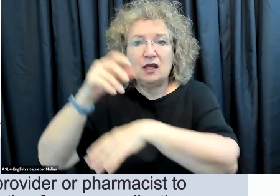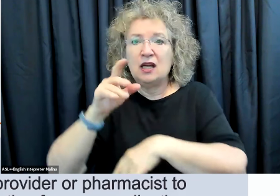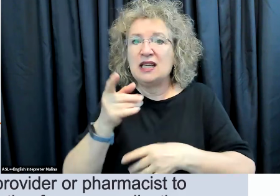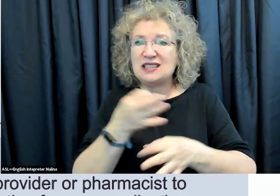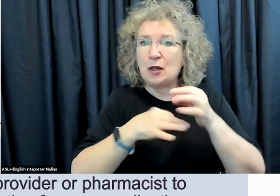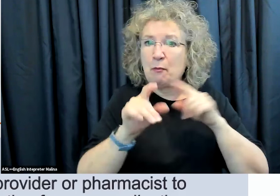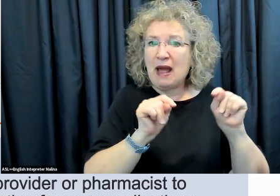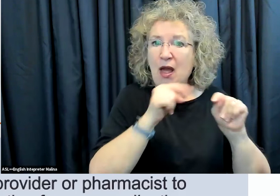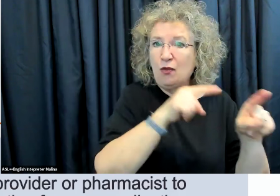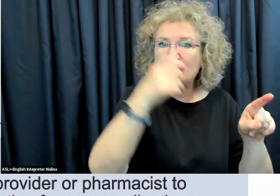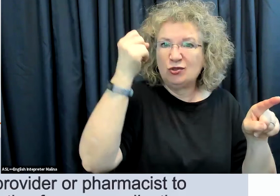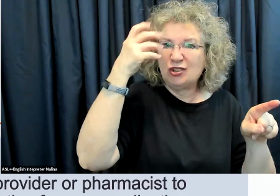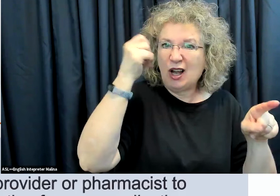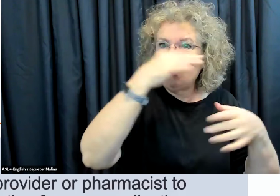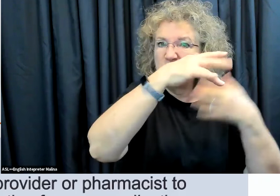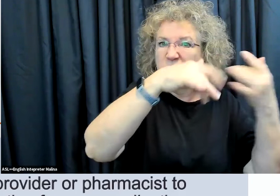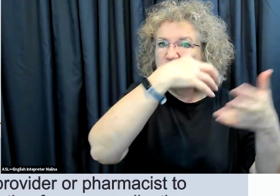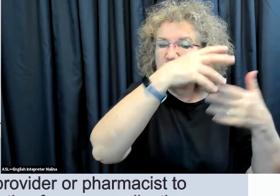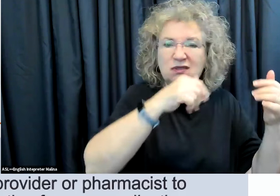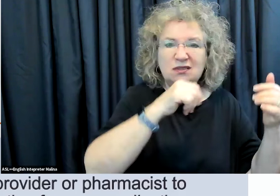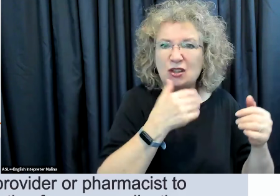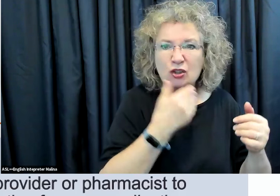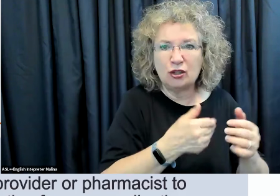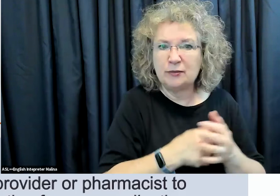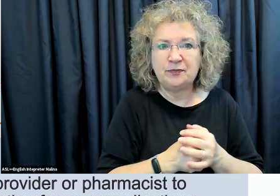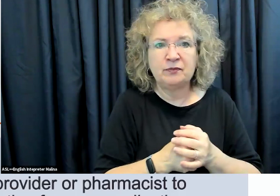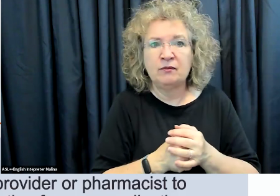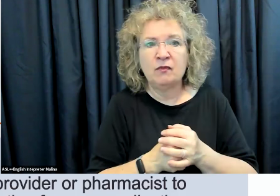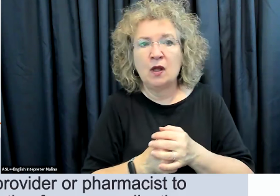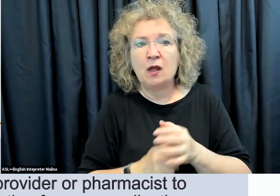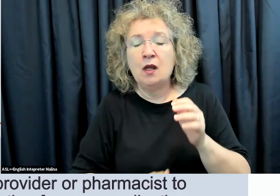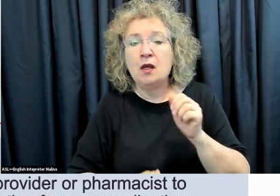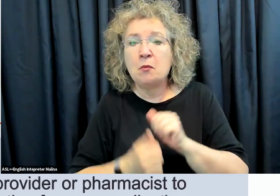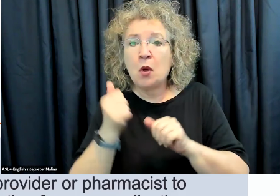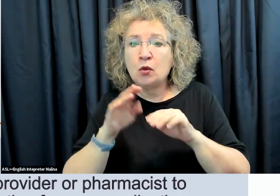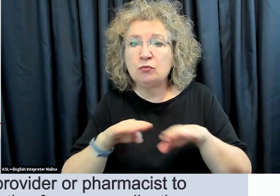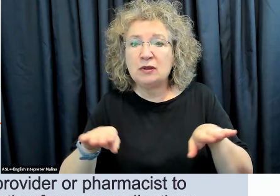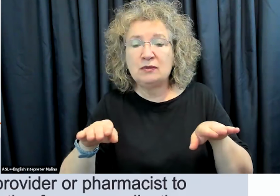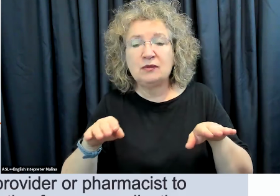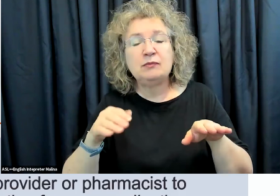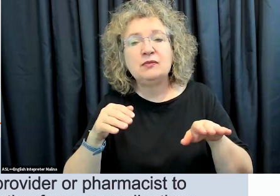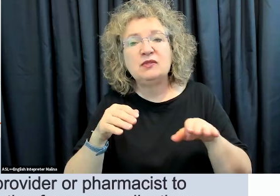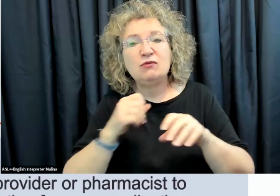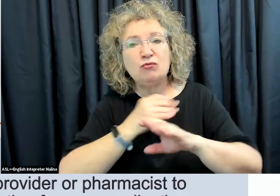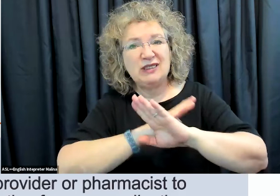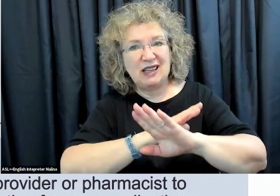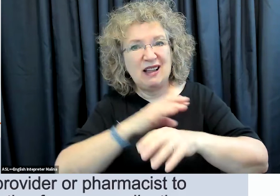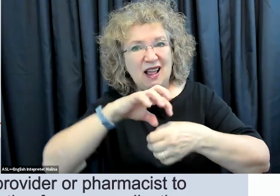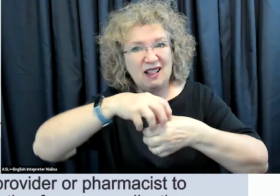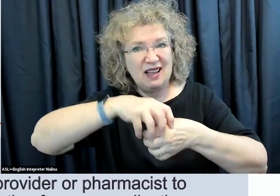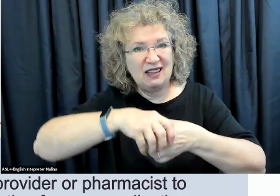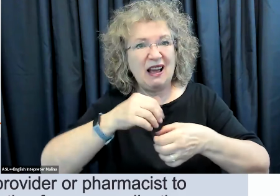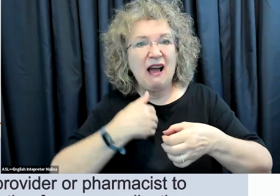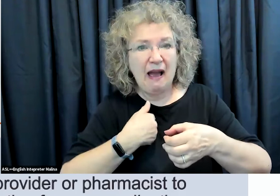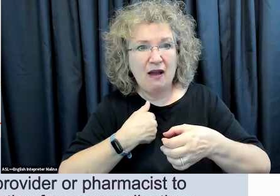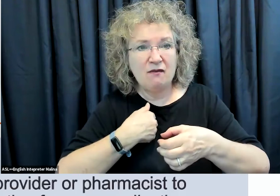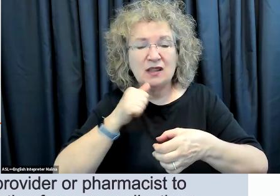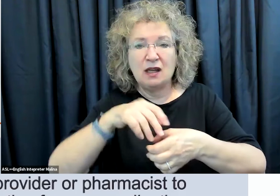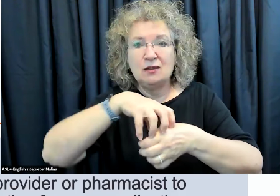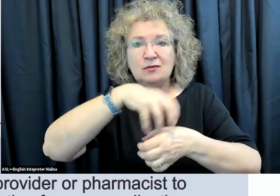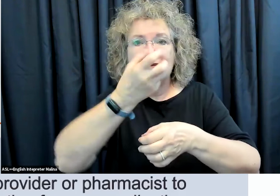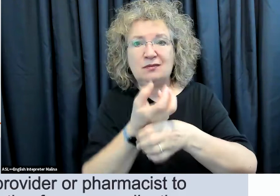child-resistant lids, which makes them hard for kids to open. We do understand that much of this is really specific to